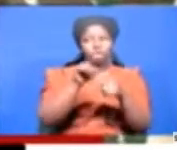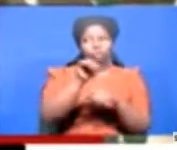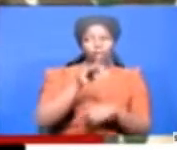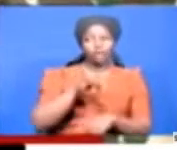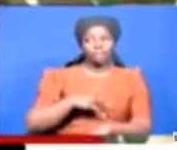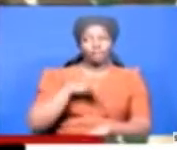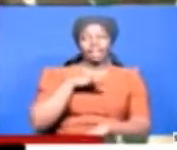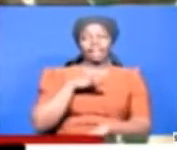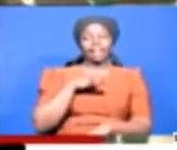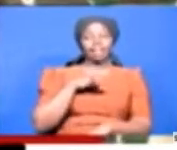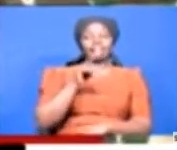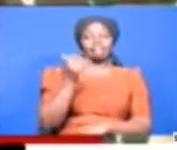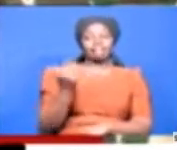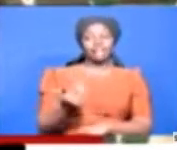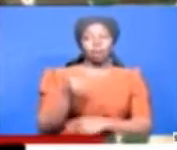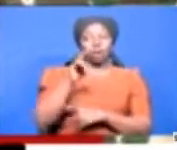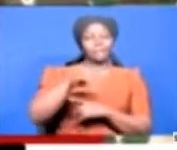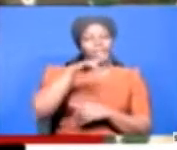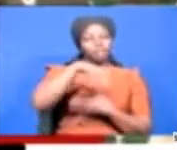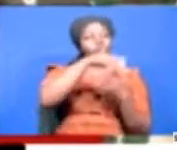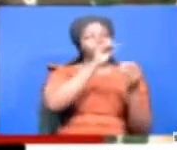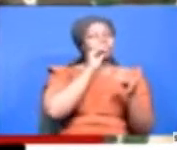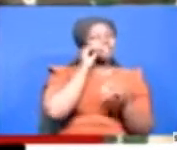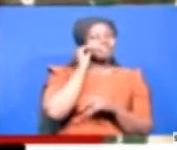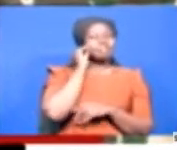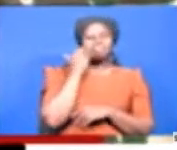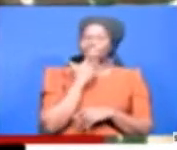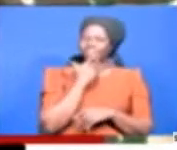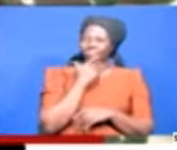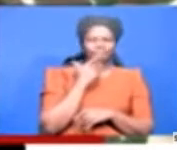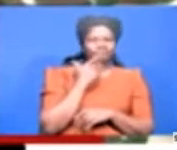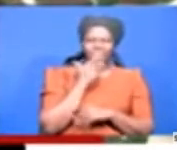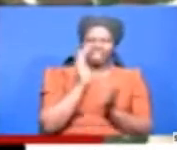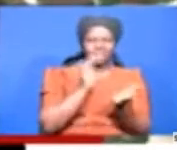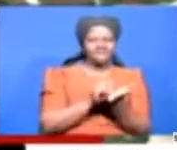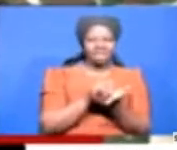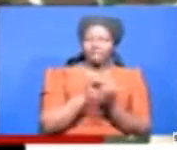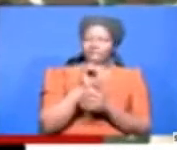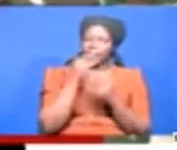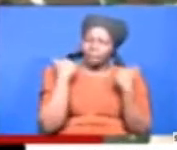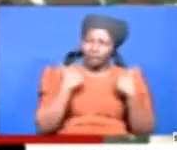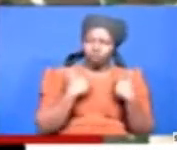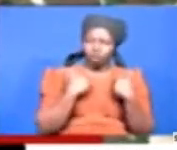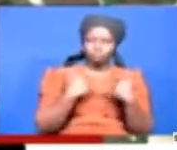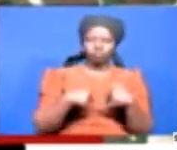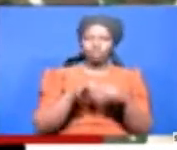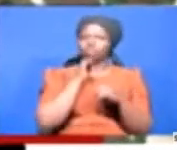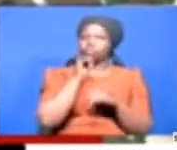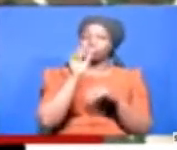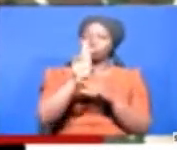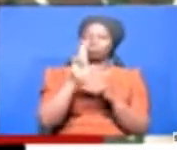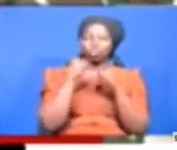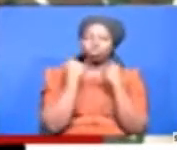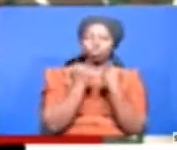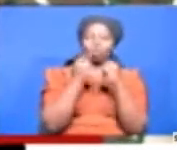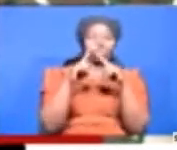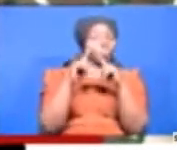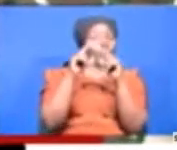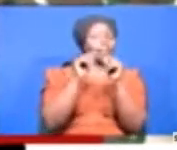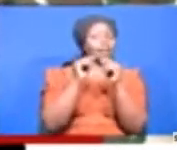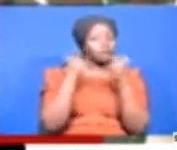compelled that the child must go home, then again, I'm trying not to use very strong words, but I